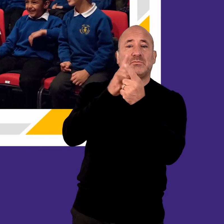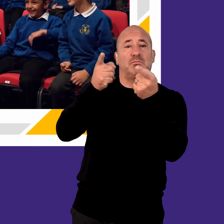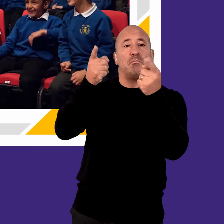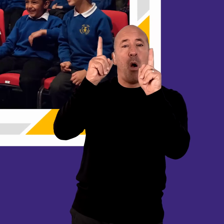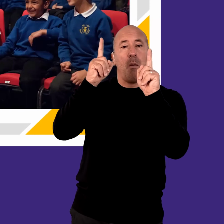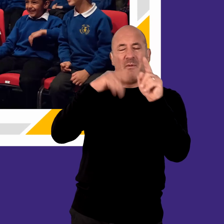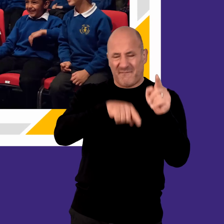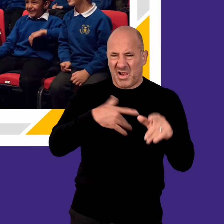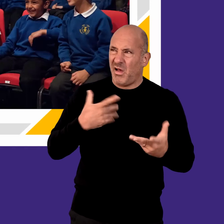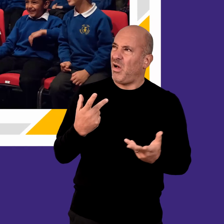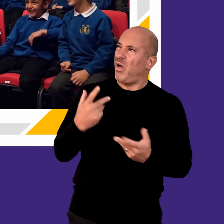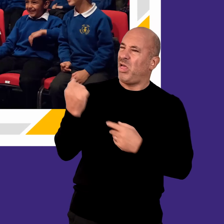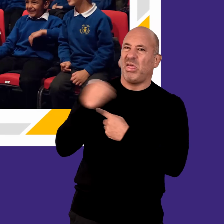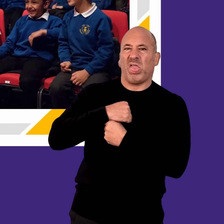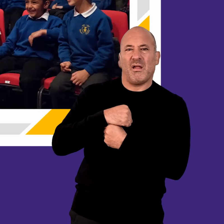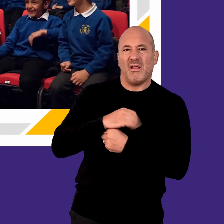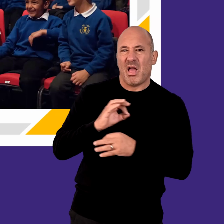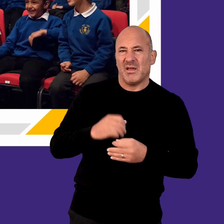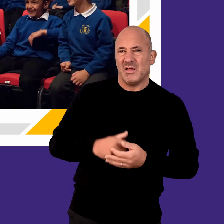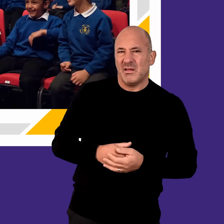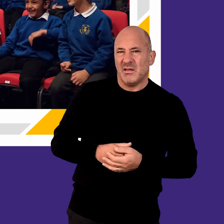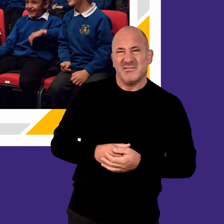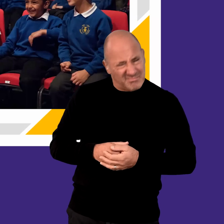top without making them feel overlooked?